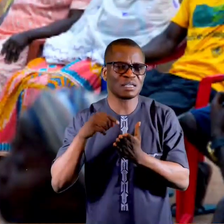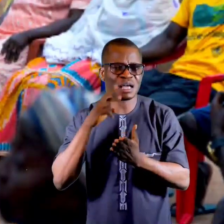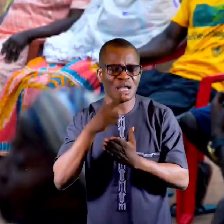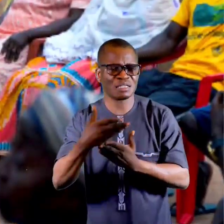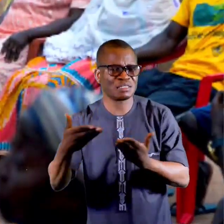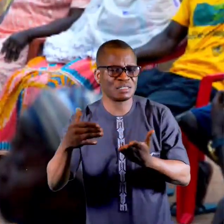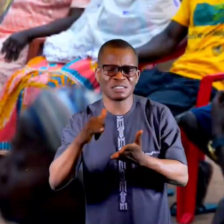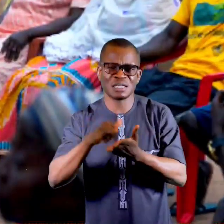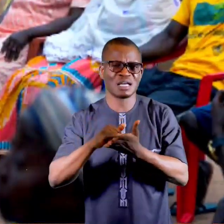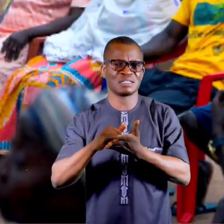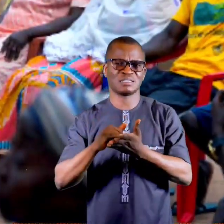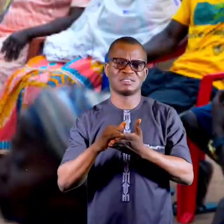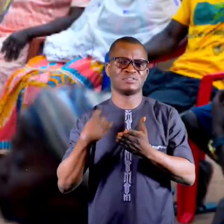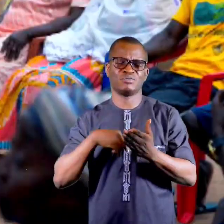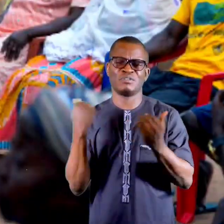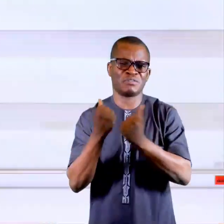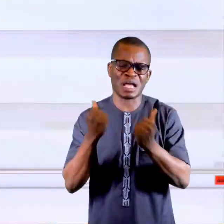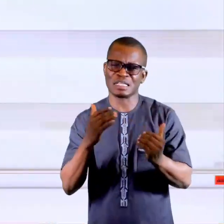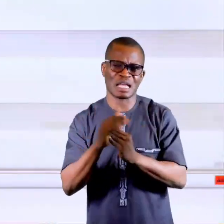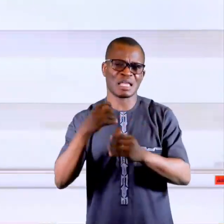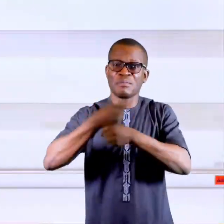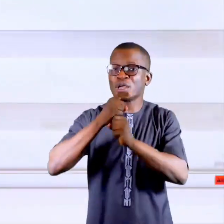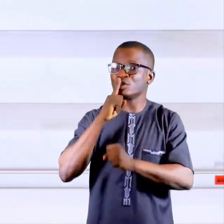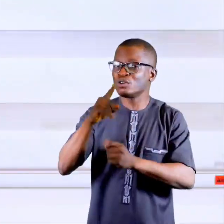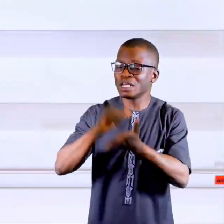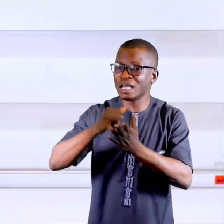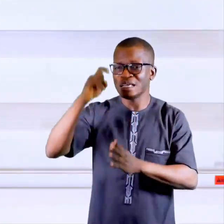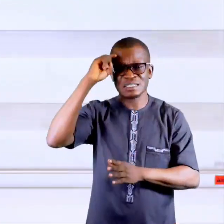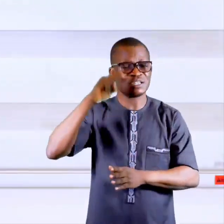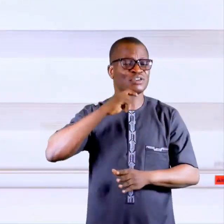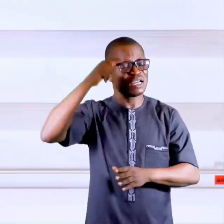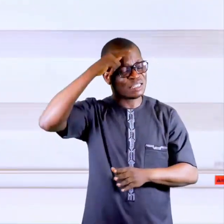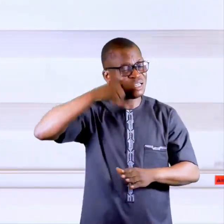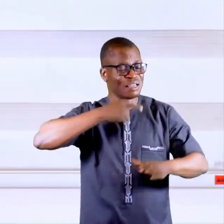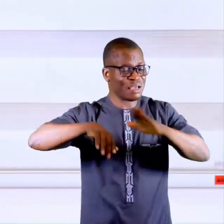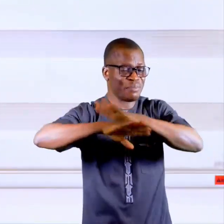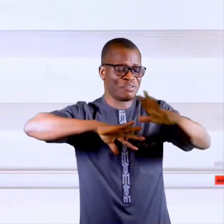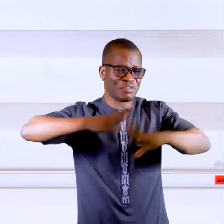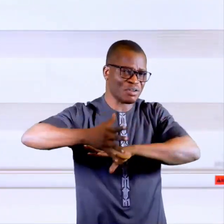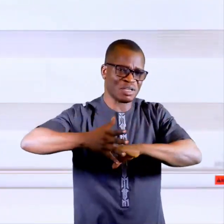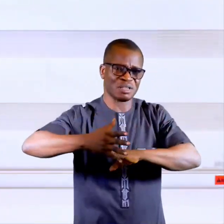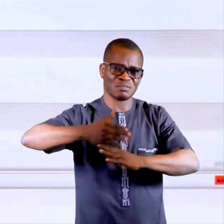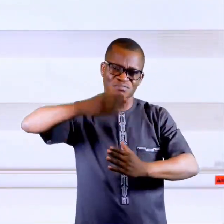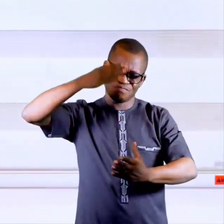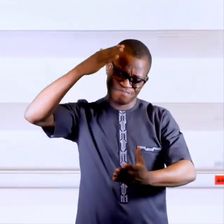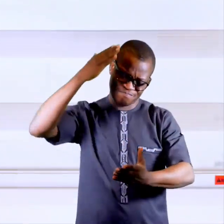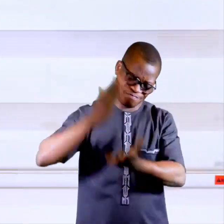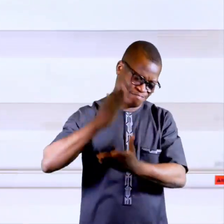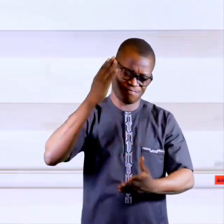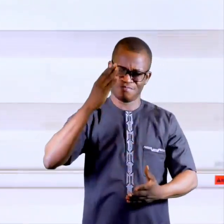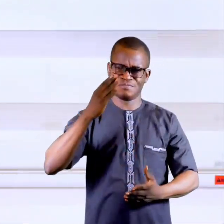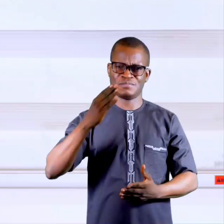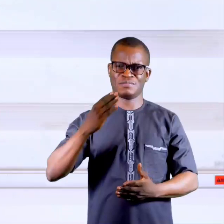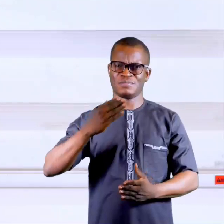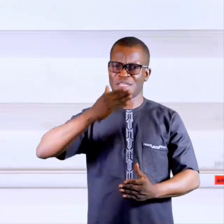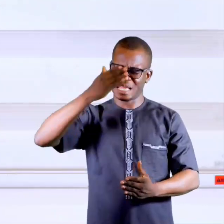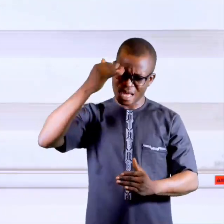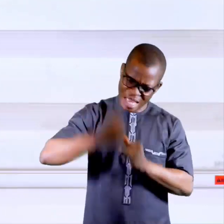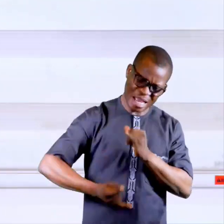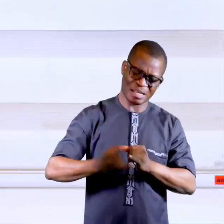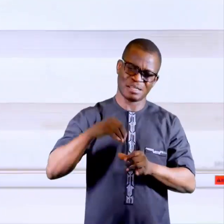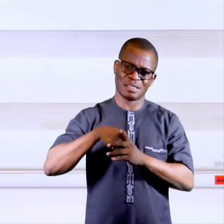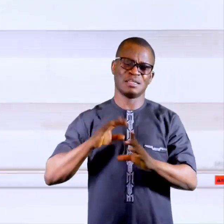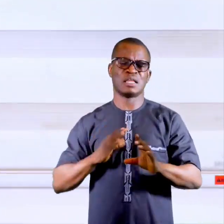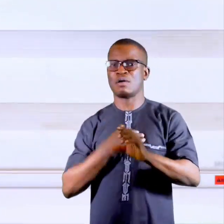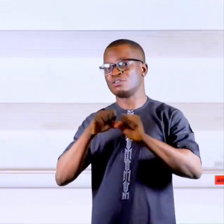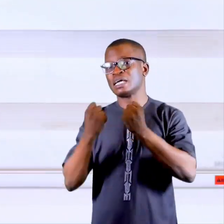against, making sure that sexual and gender-based violence is eliminated in the society. Because if it's